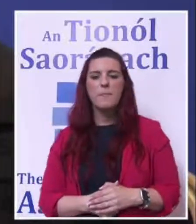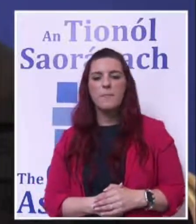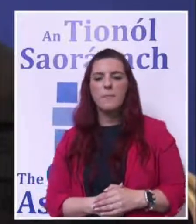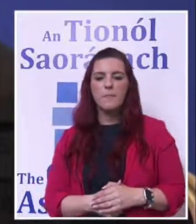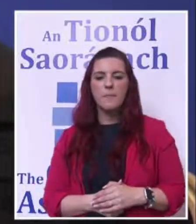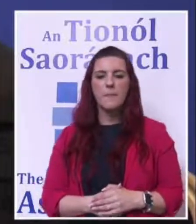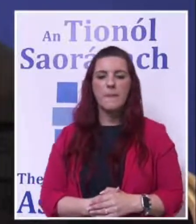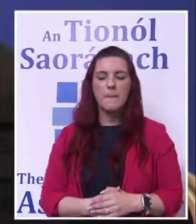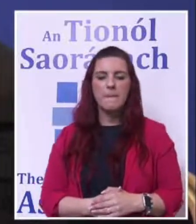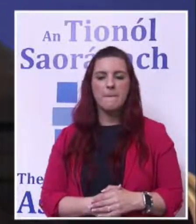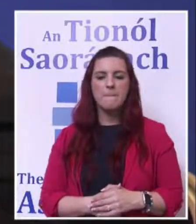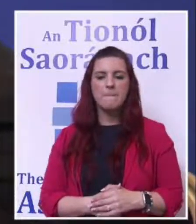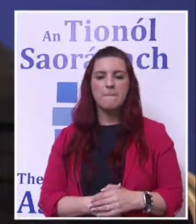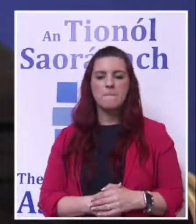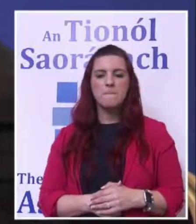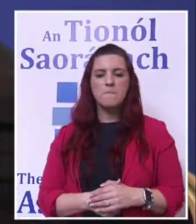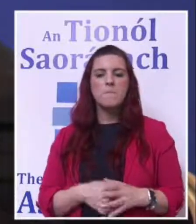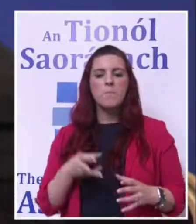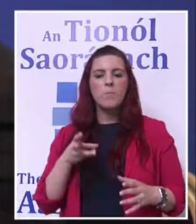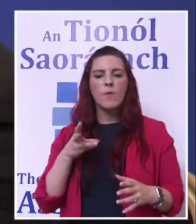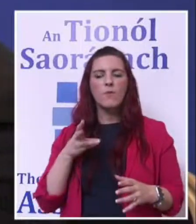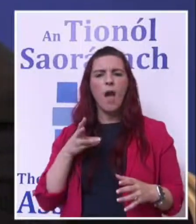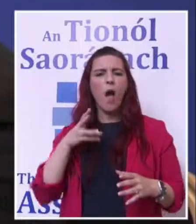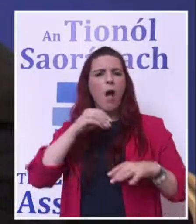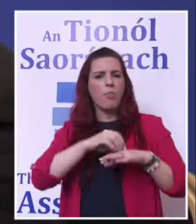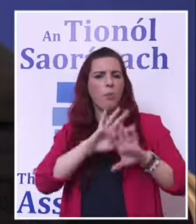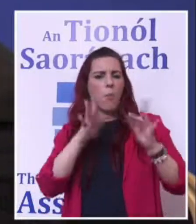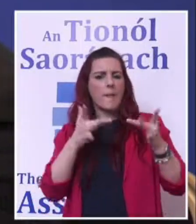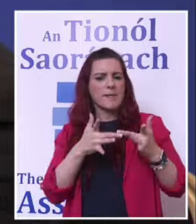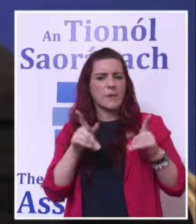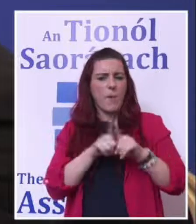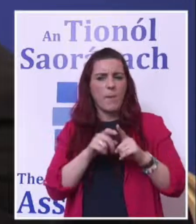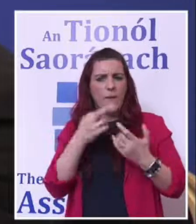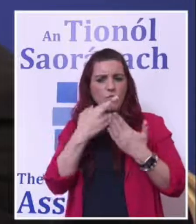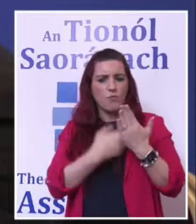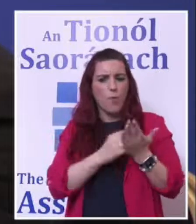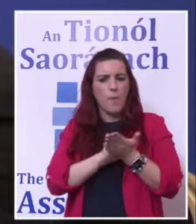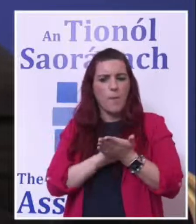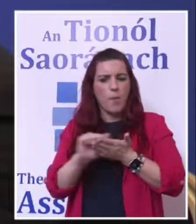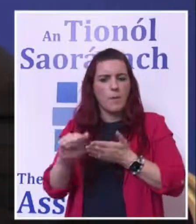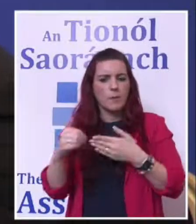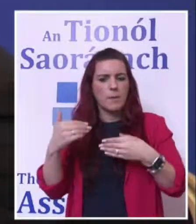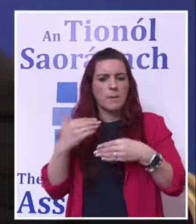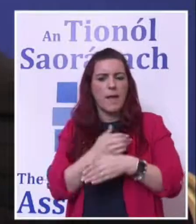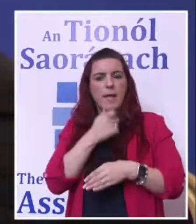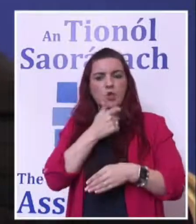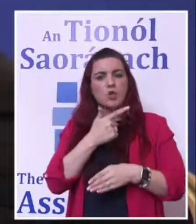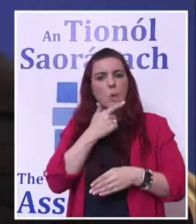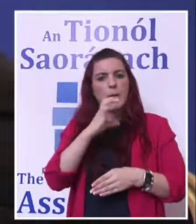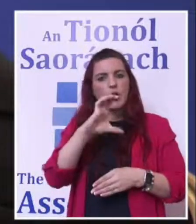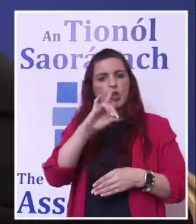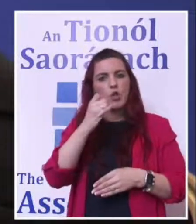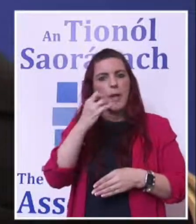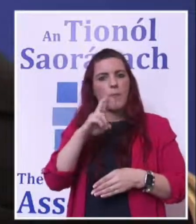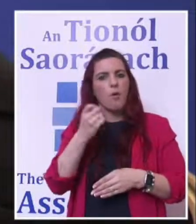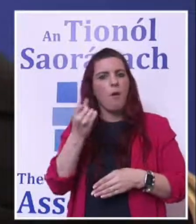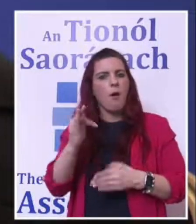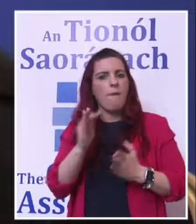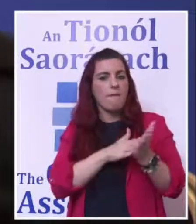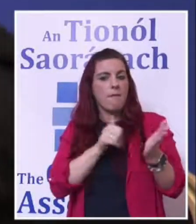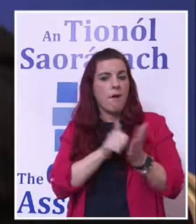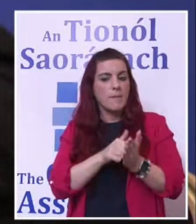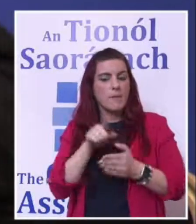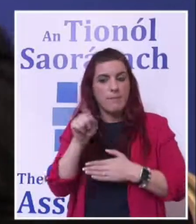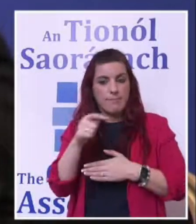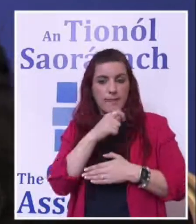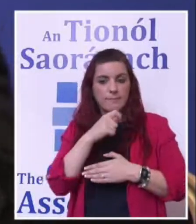the Assembly members. There's a report strategic report published by the Dublin Chamber of Commerce, who